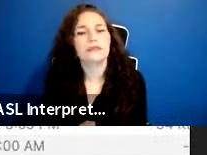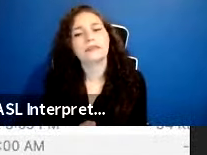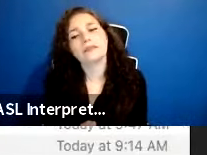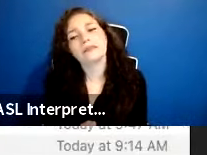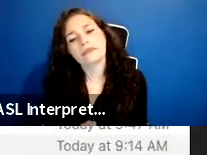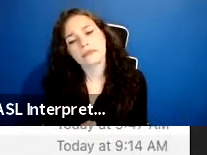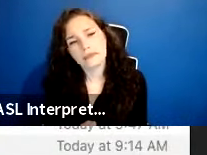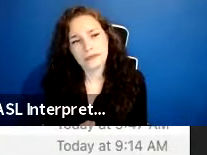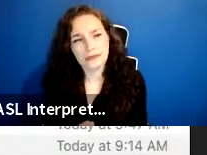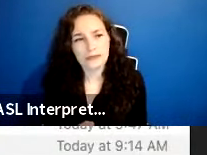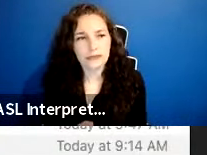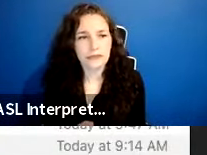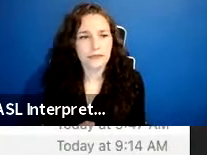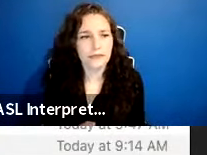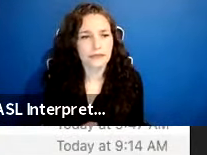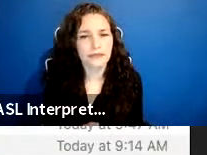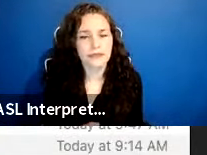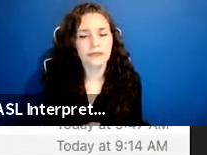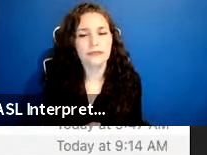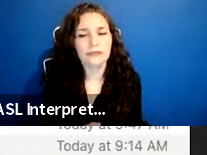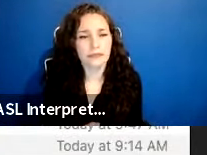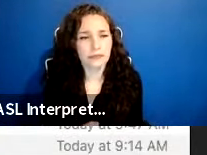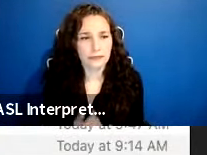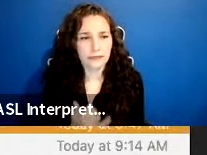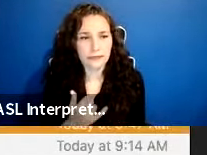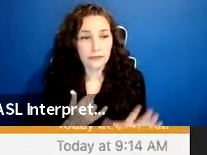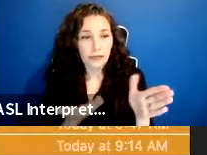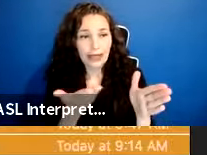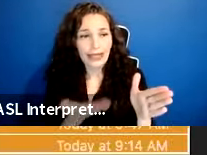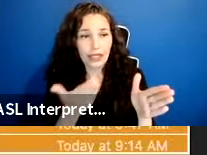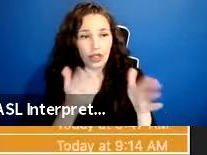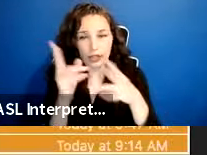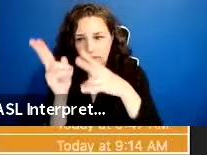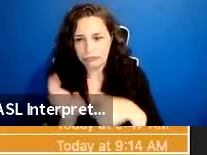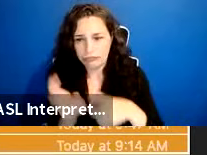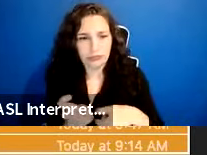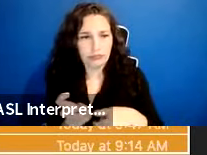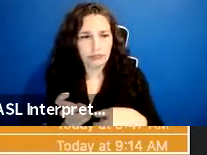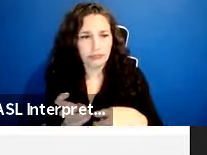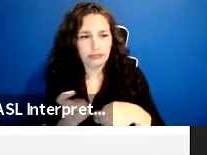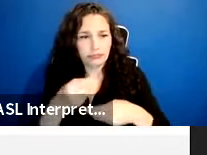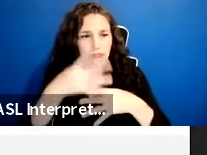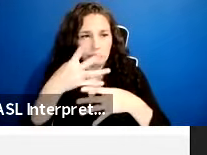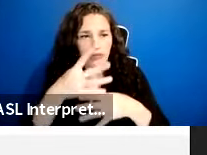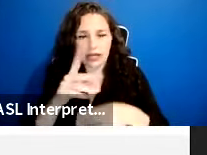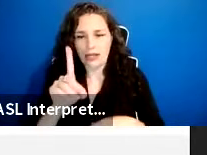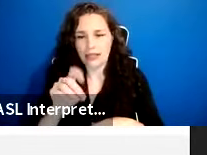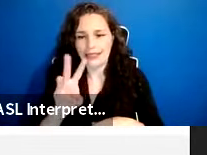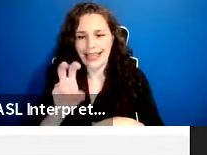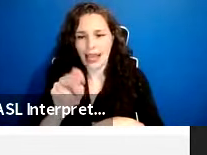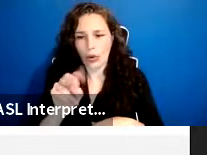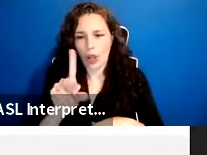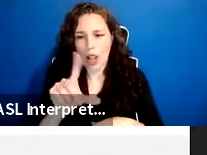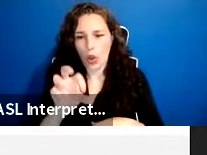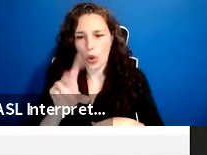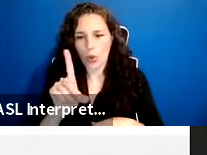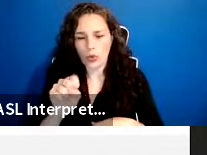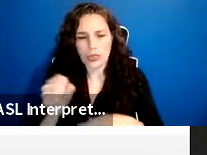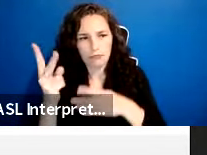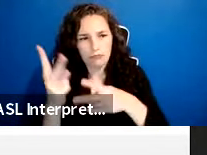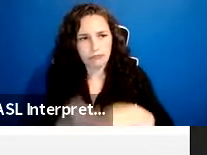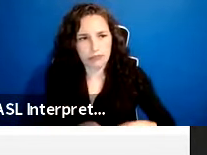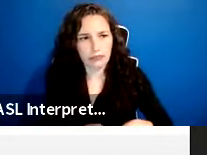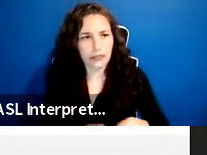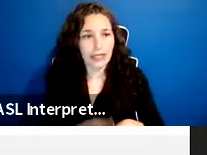Oops. So I'm in downloads, and you can see here that I have